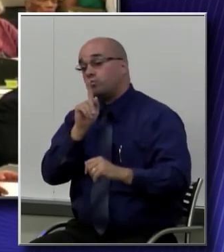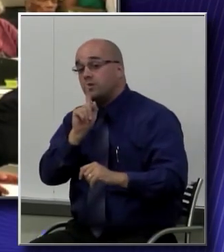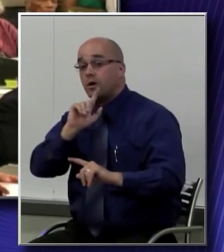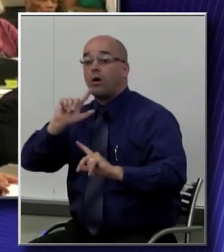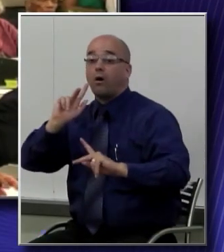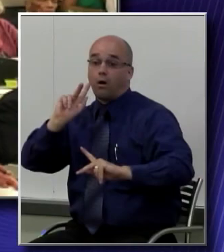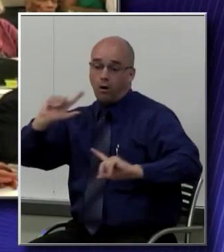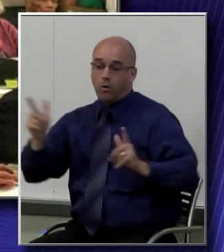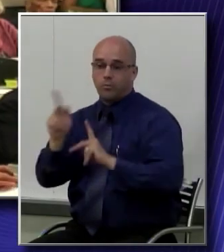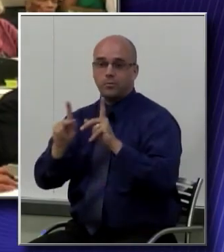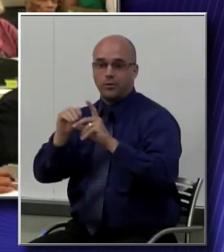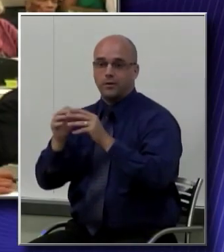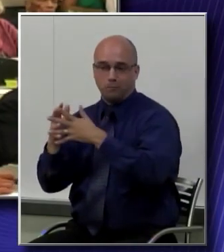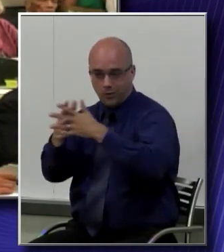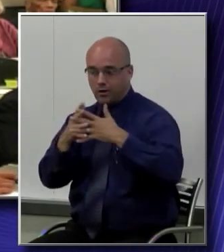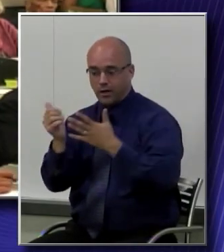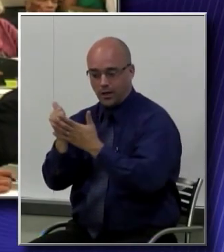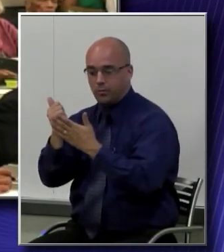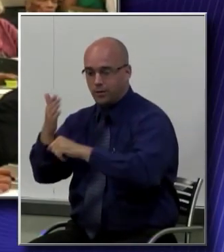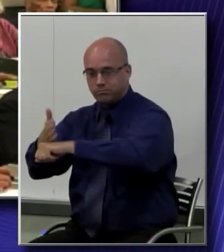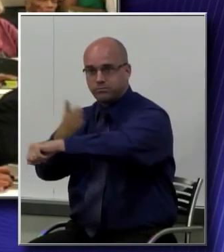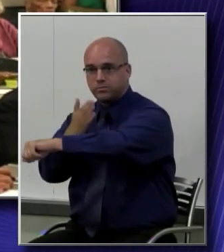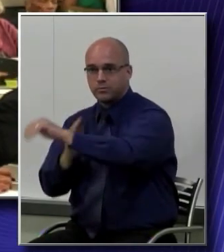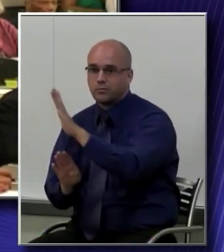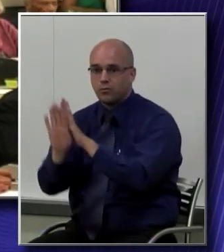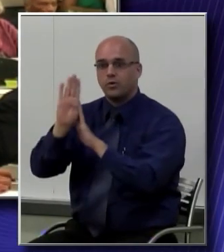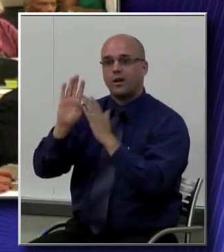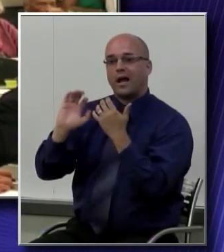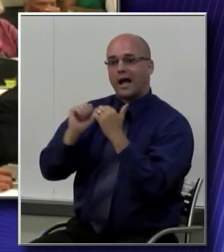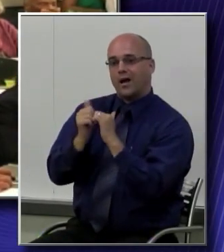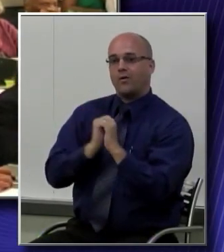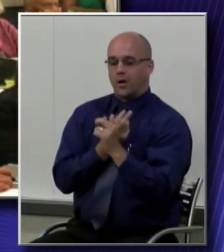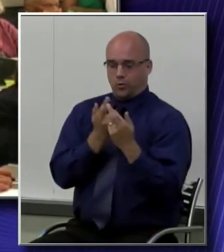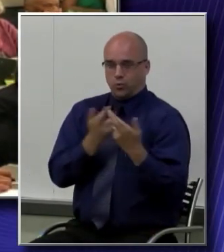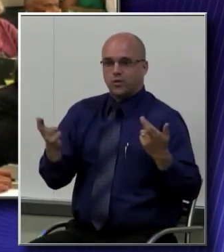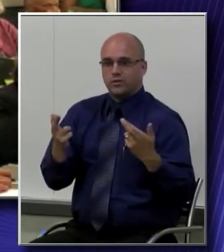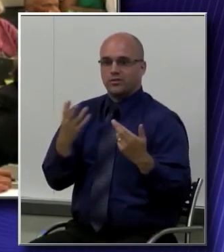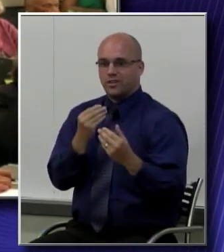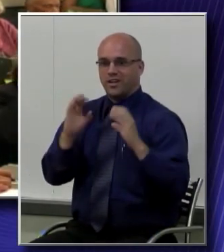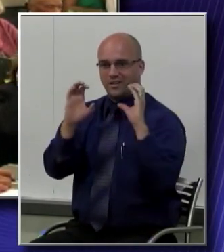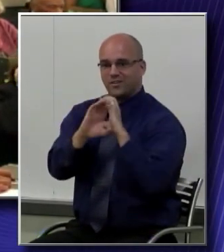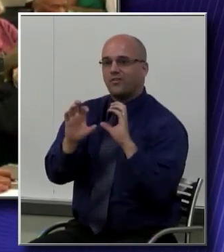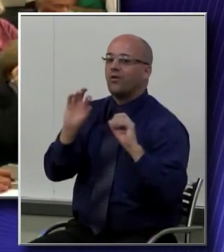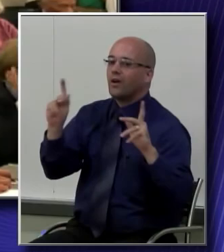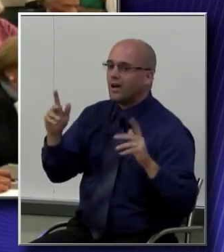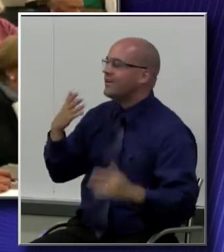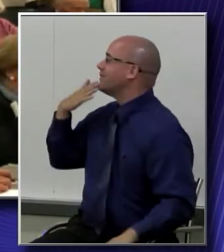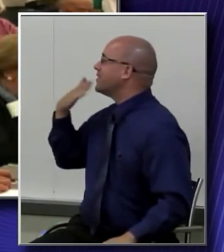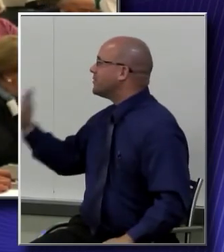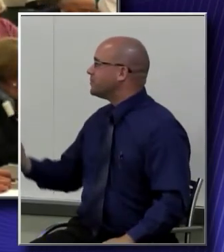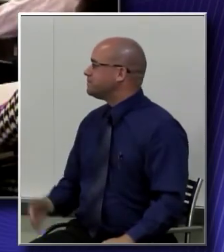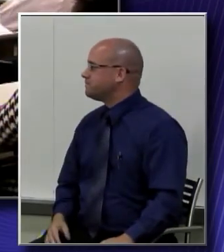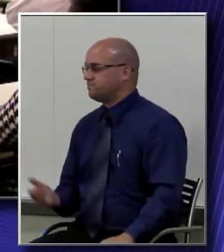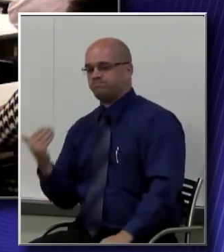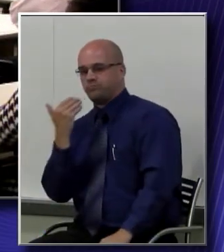with our research and our discoveries. All right, I thank you. Thank you.